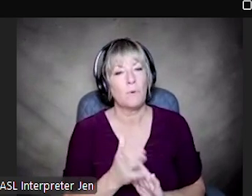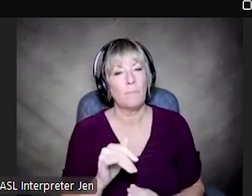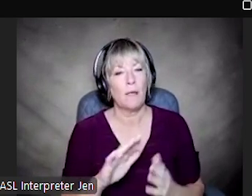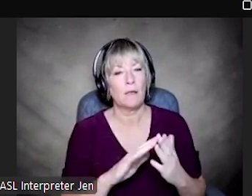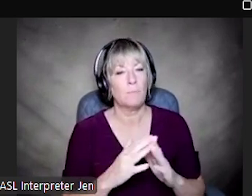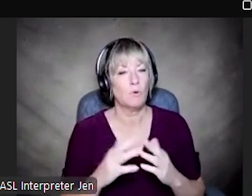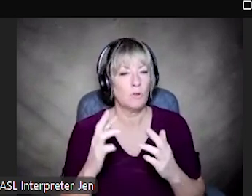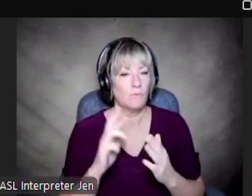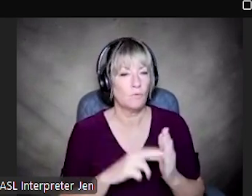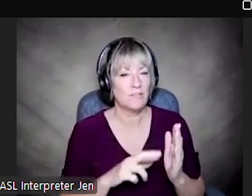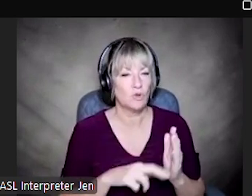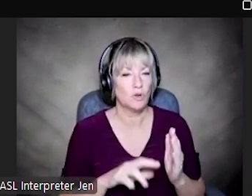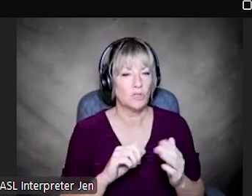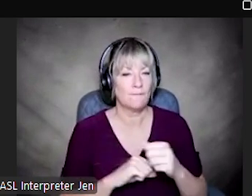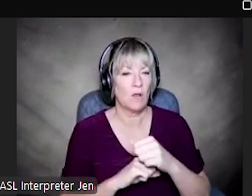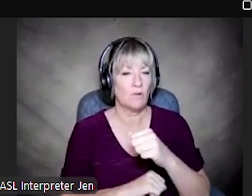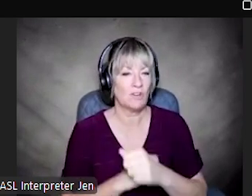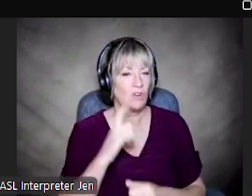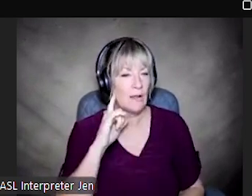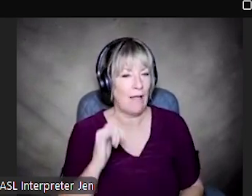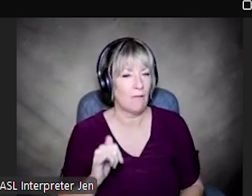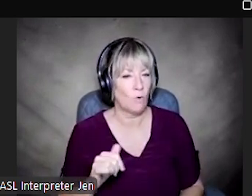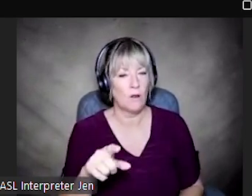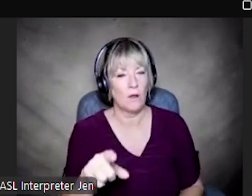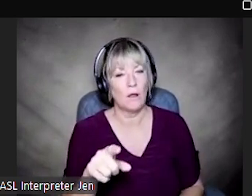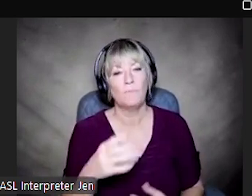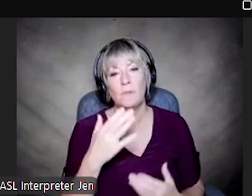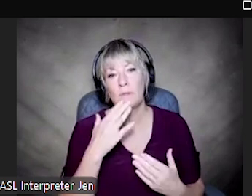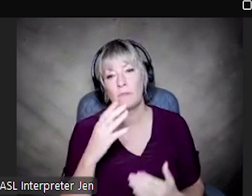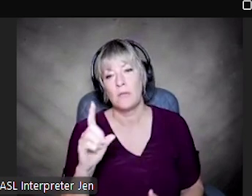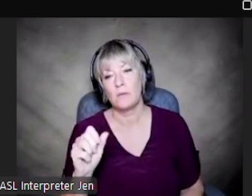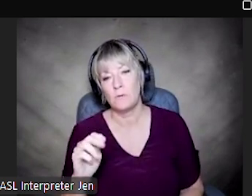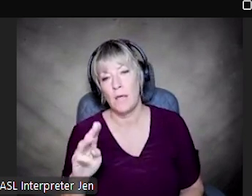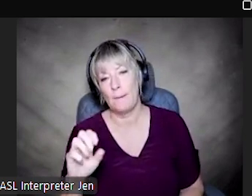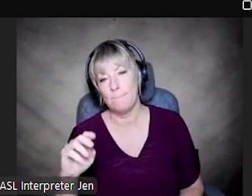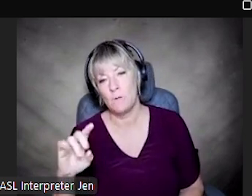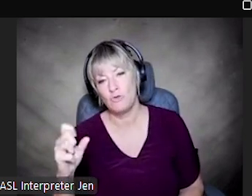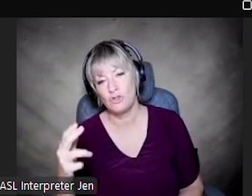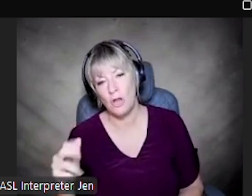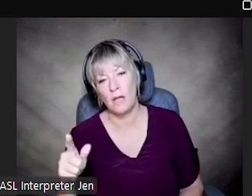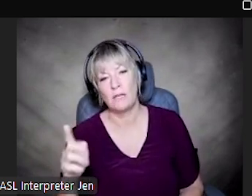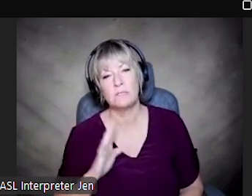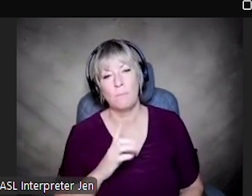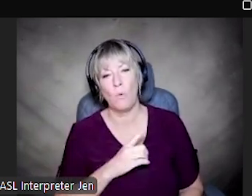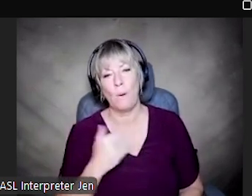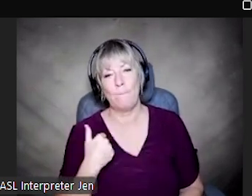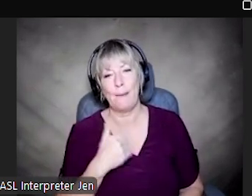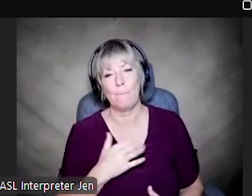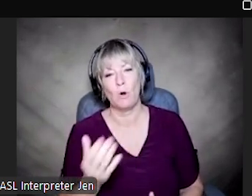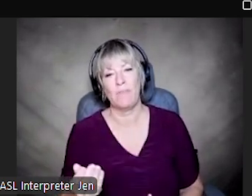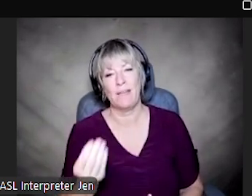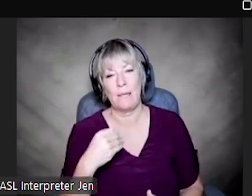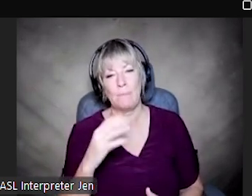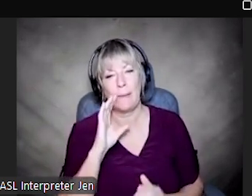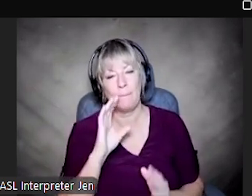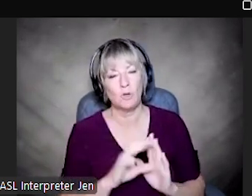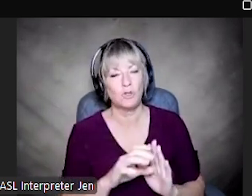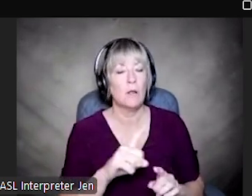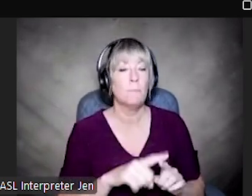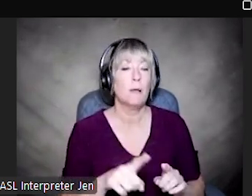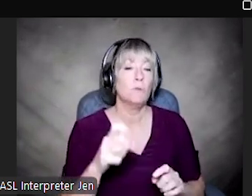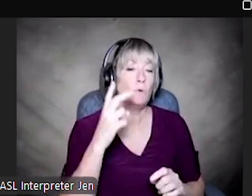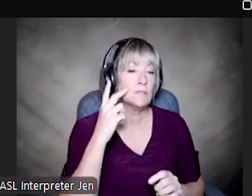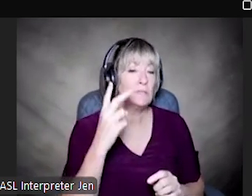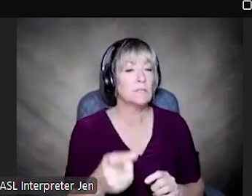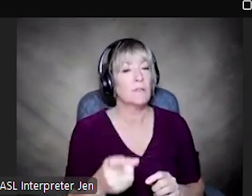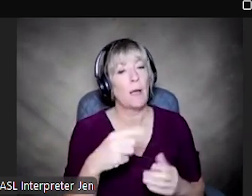Community Research Foundation in California. Thank you to Dan Mesha, a CRA board member, who shared this photo. But you can see that